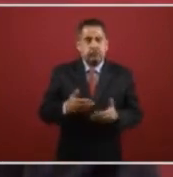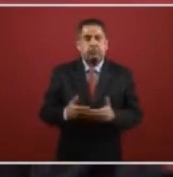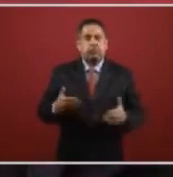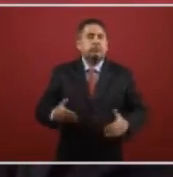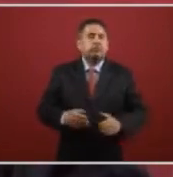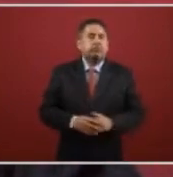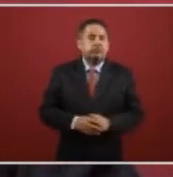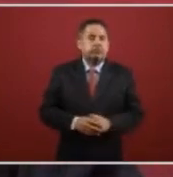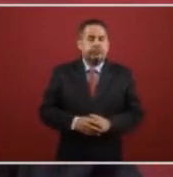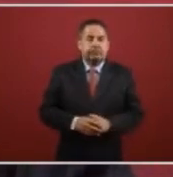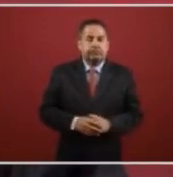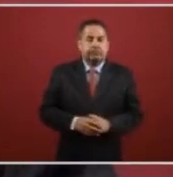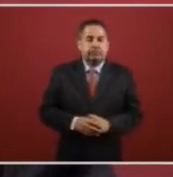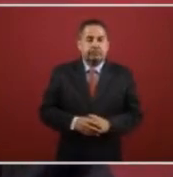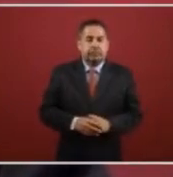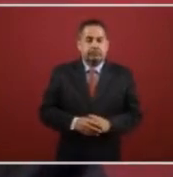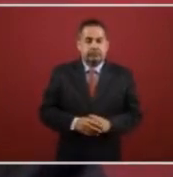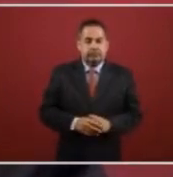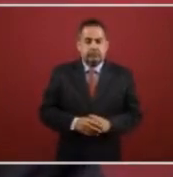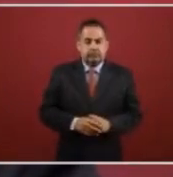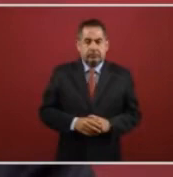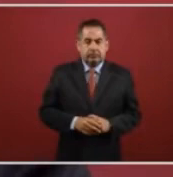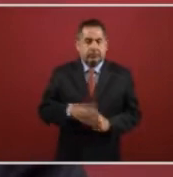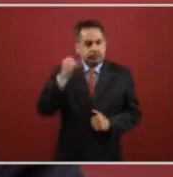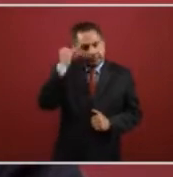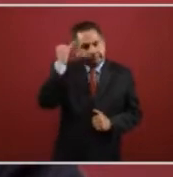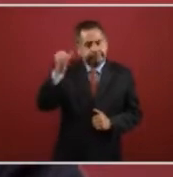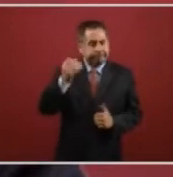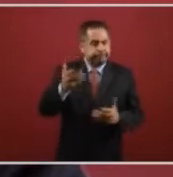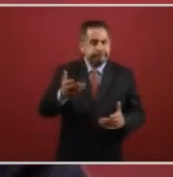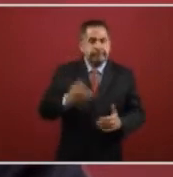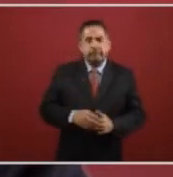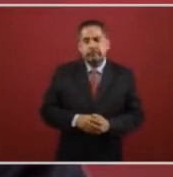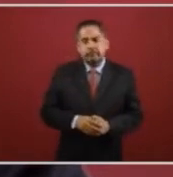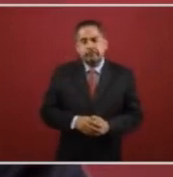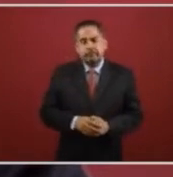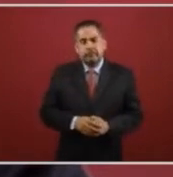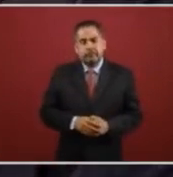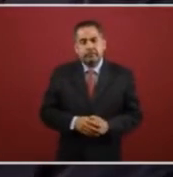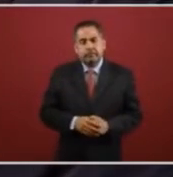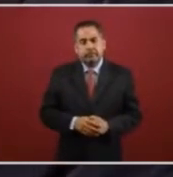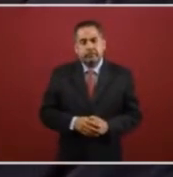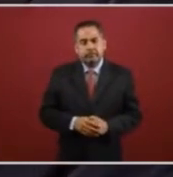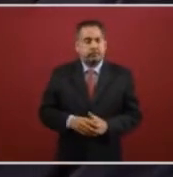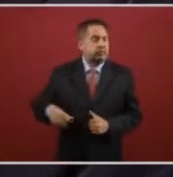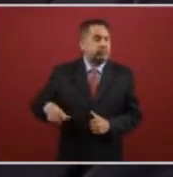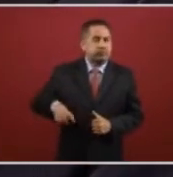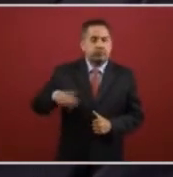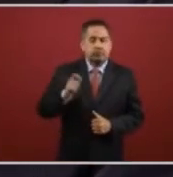And now, imagine